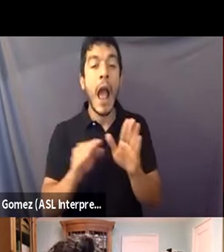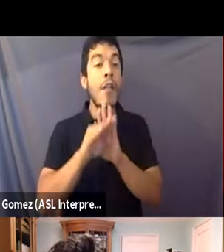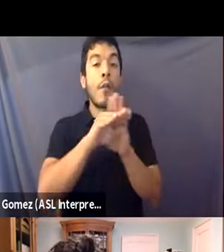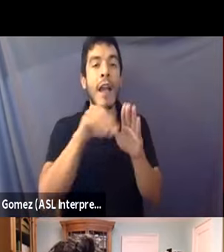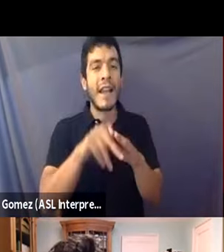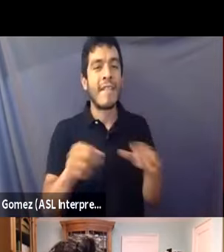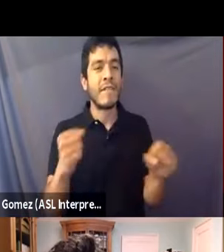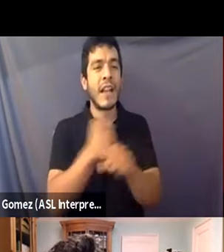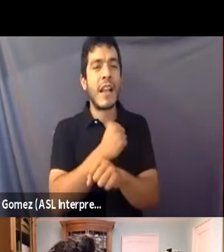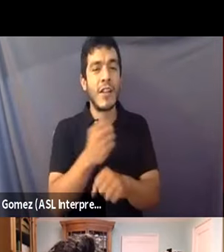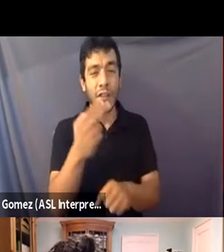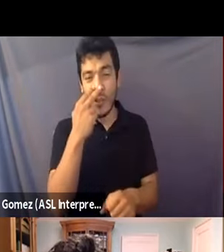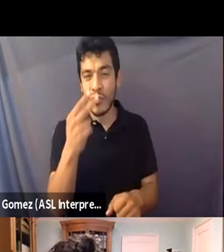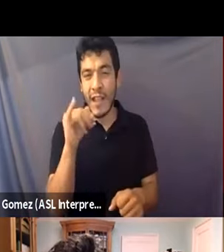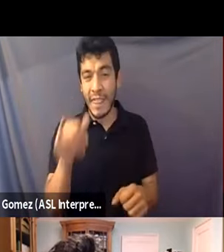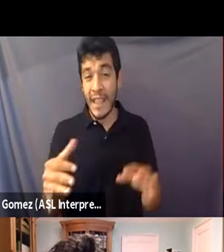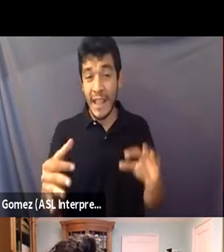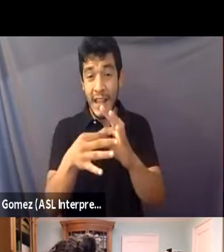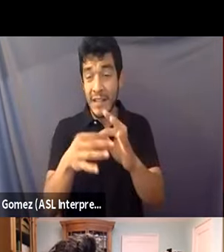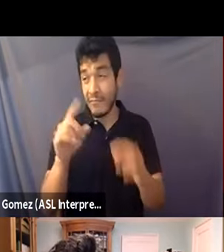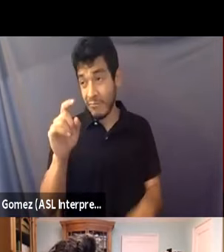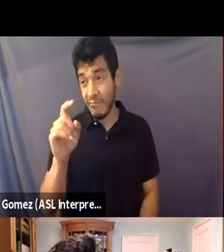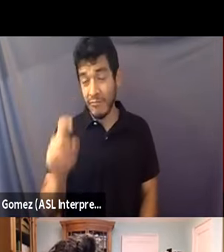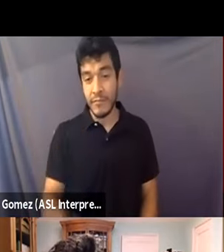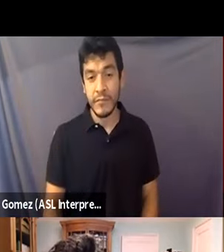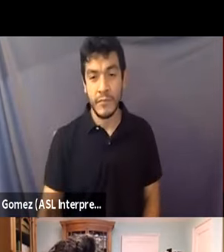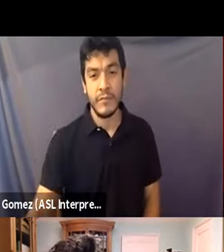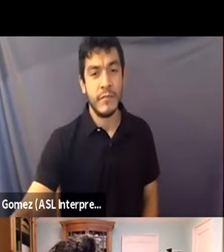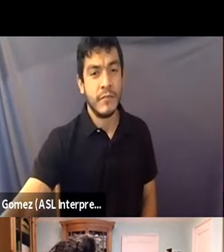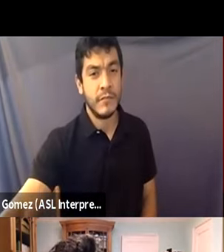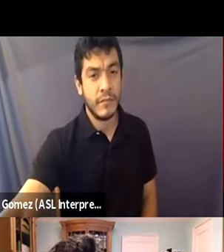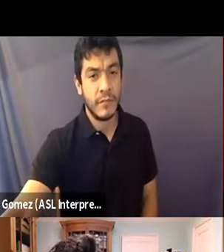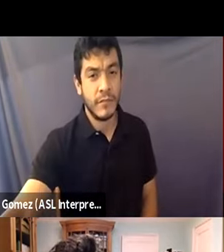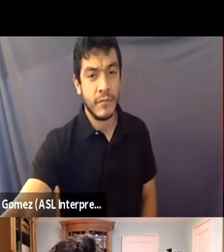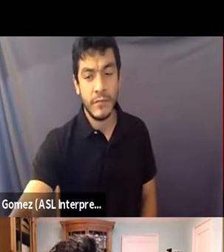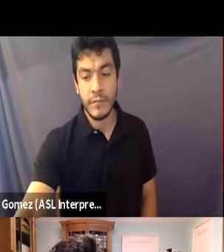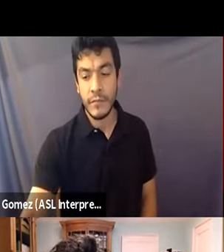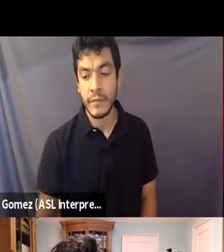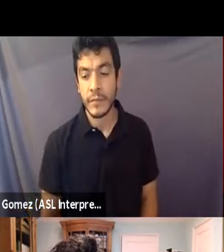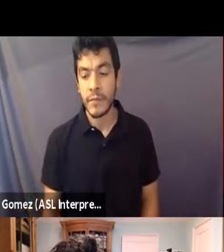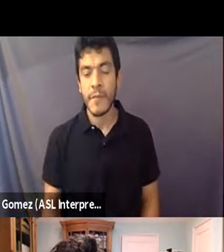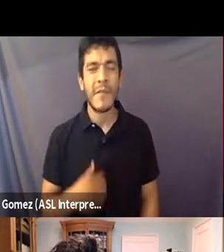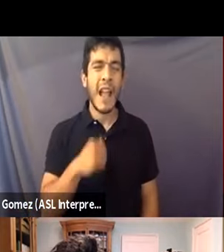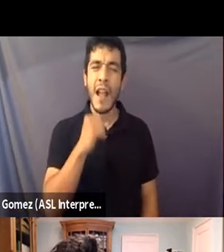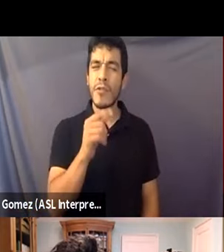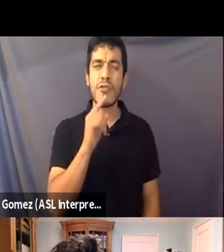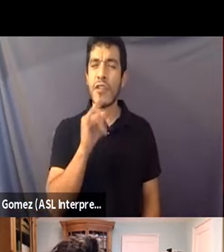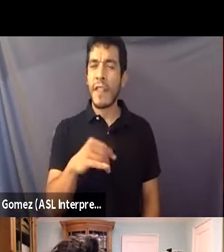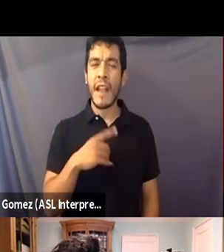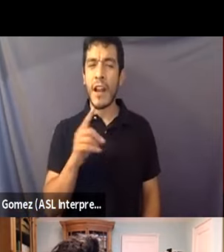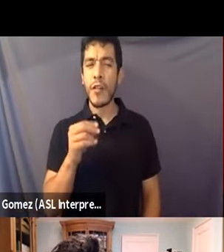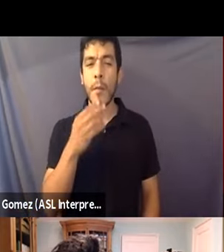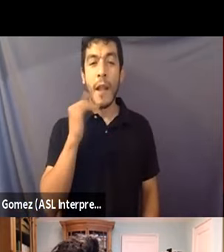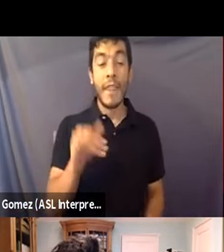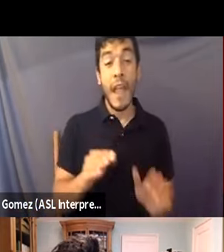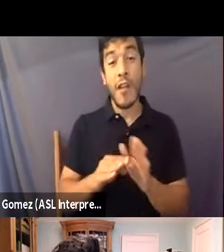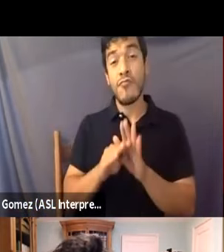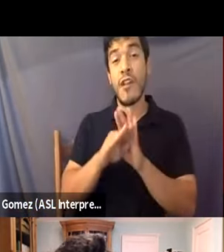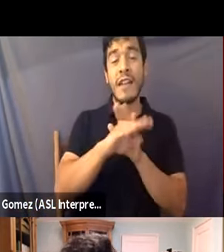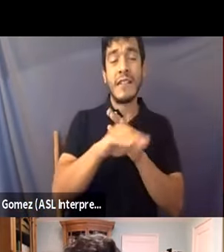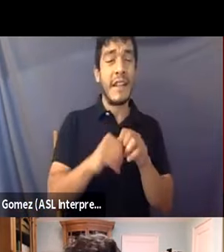connection? Do you see a parallel between those things? I'm not sure that I do because the rise in violence had been happening before that. And